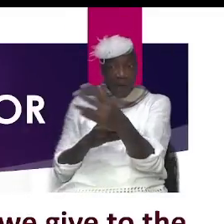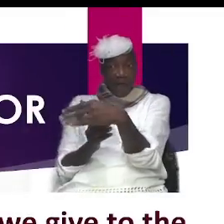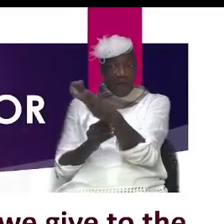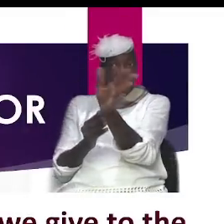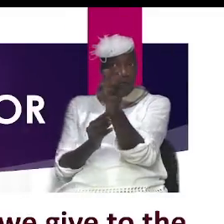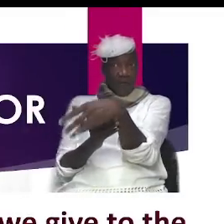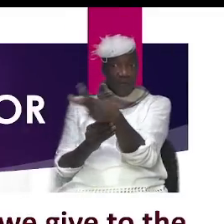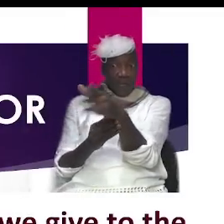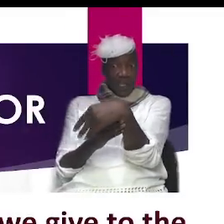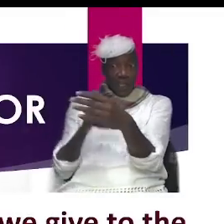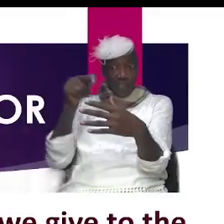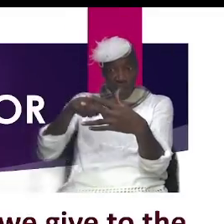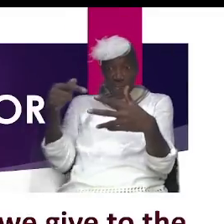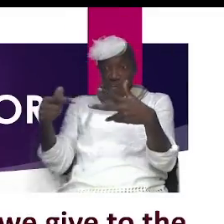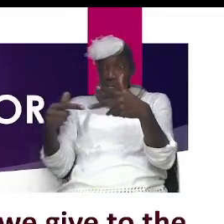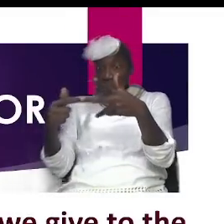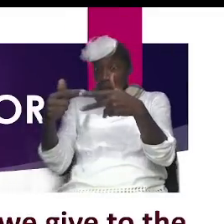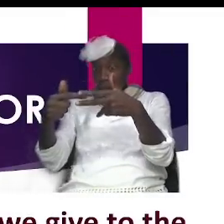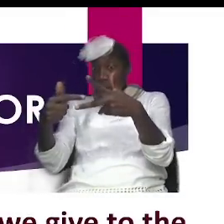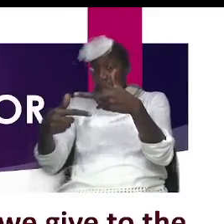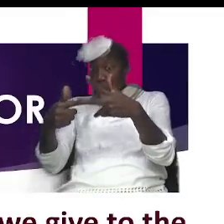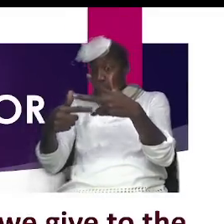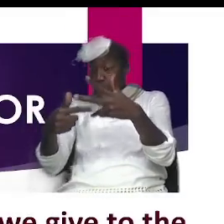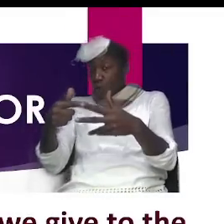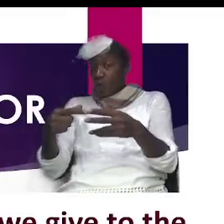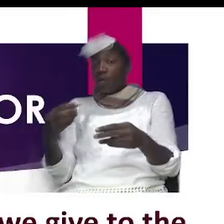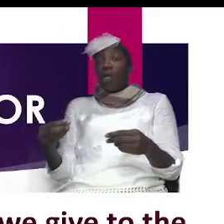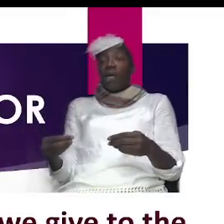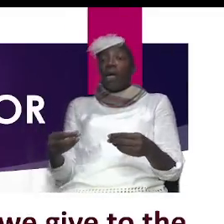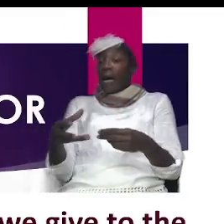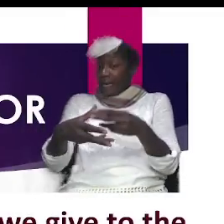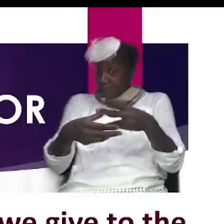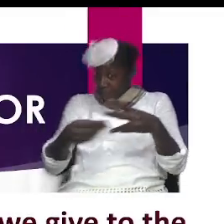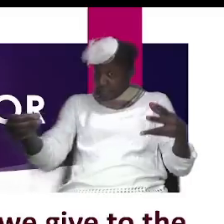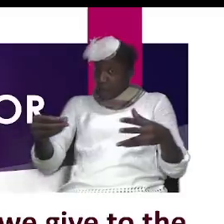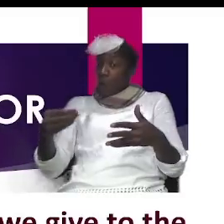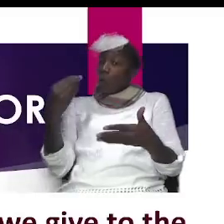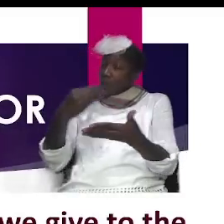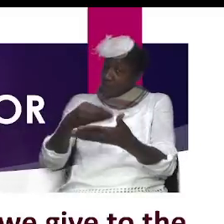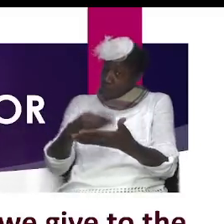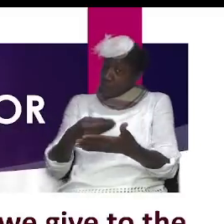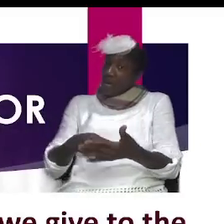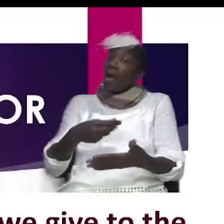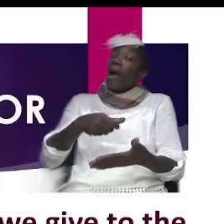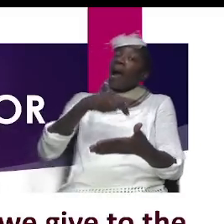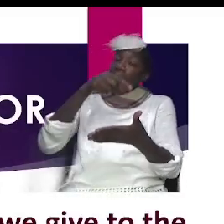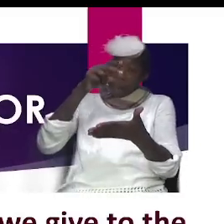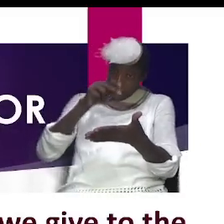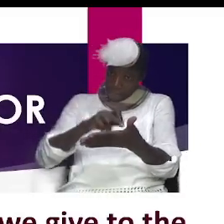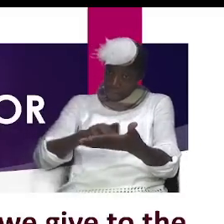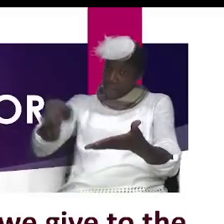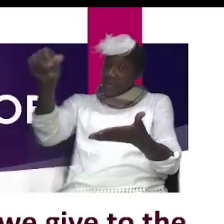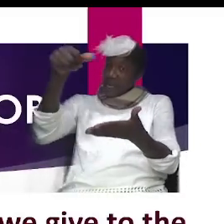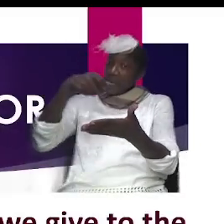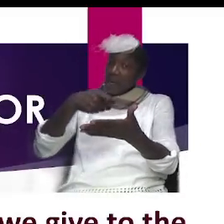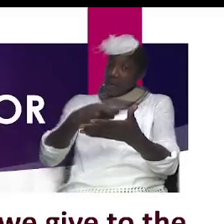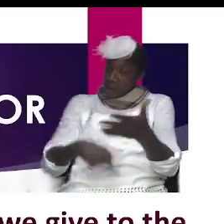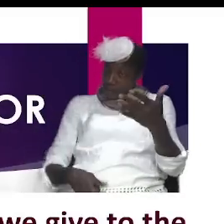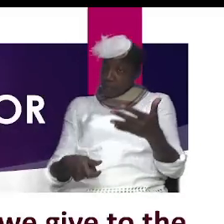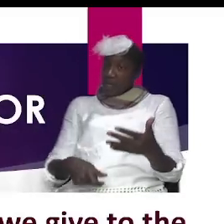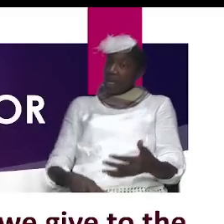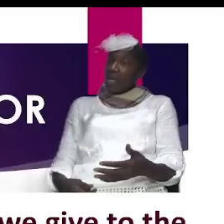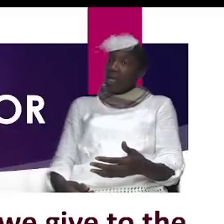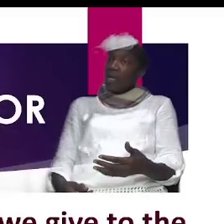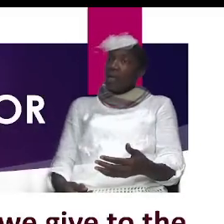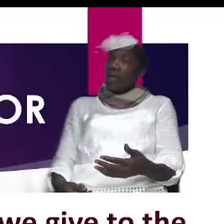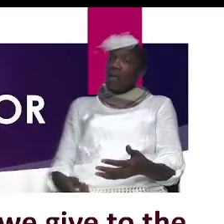fish, him have the money that you need. And they got the money and go pay for the taxes, and everything was all right. He knows the value